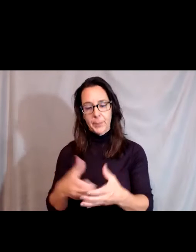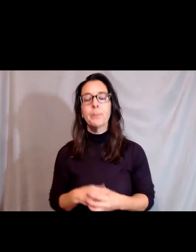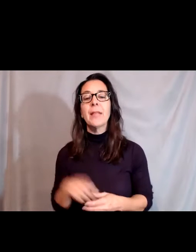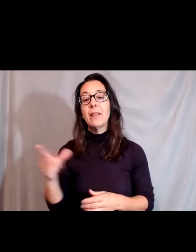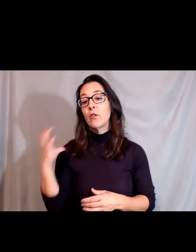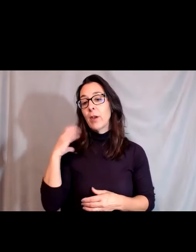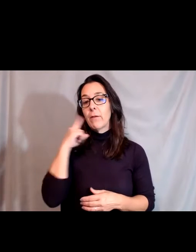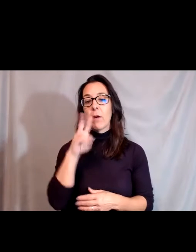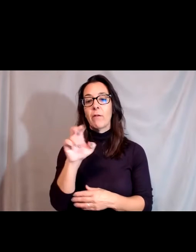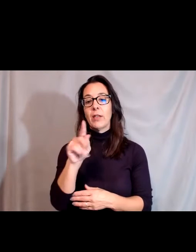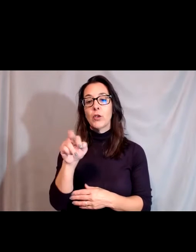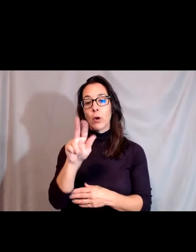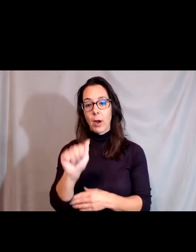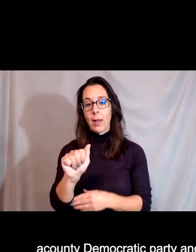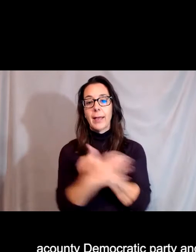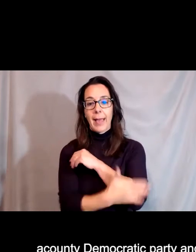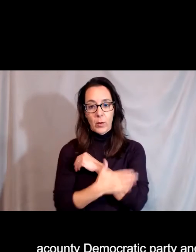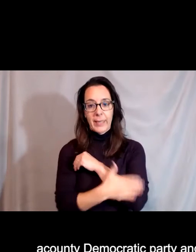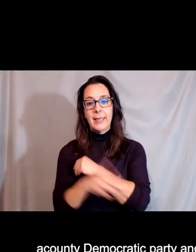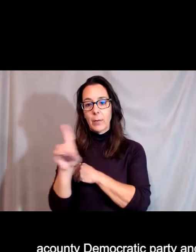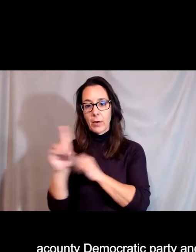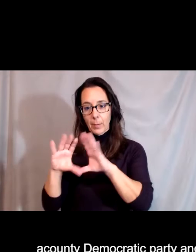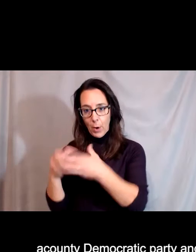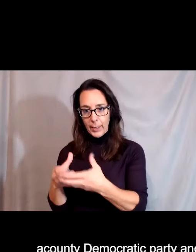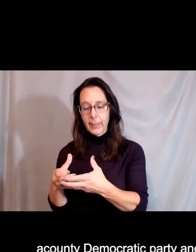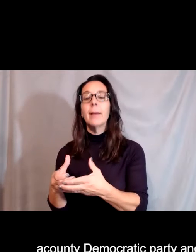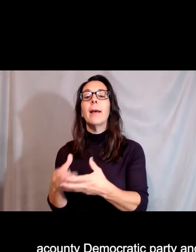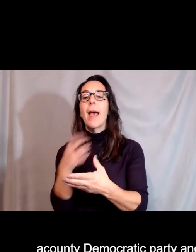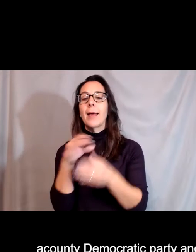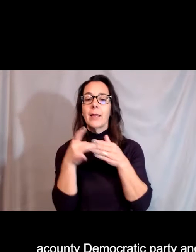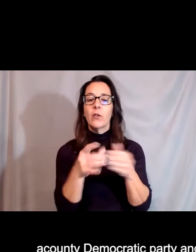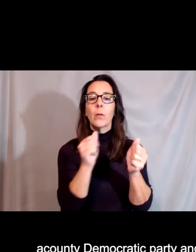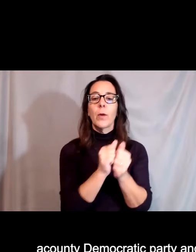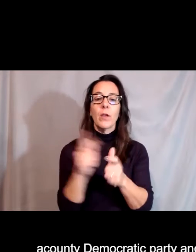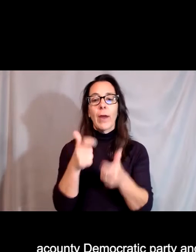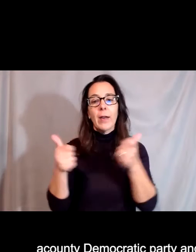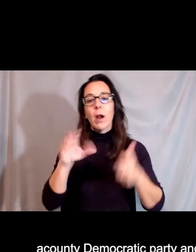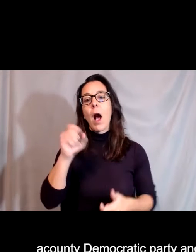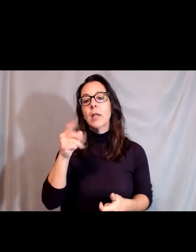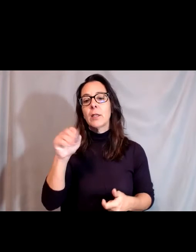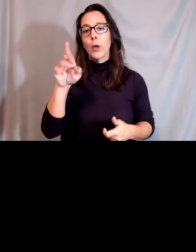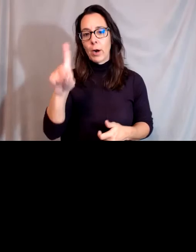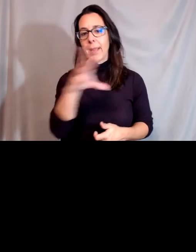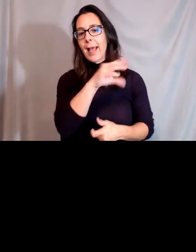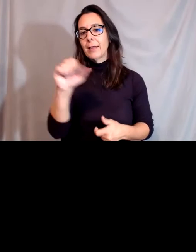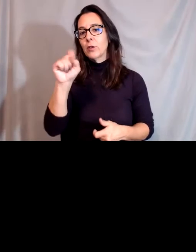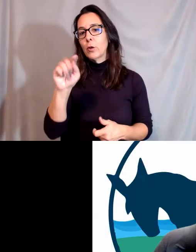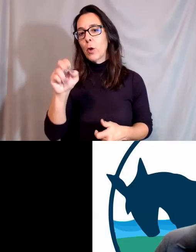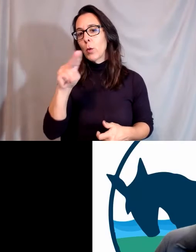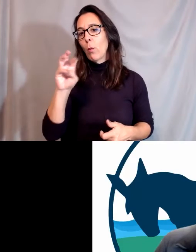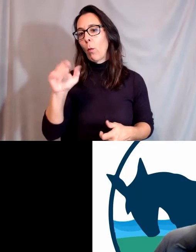the Ventura County Democratic Party and in leadership with Greater Oxnard Democrats and the Stonewall Democrats of Ventura